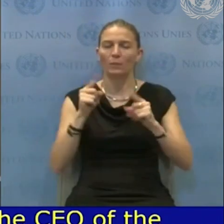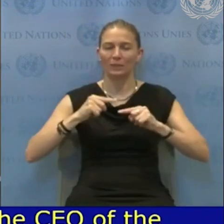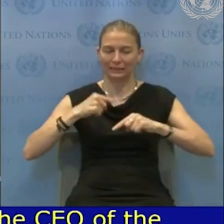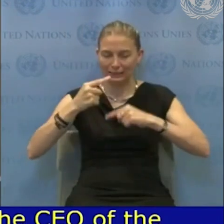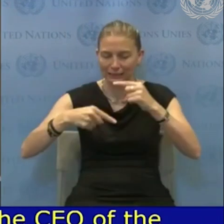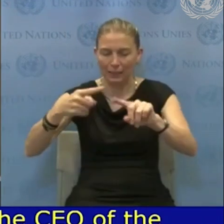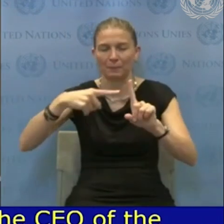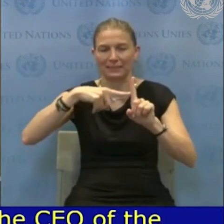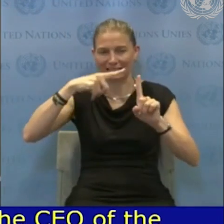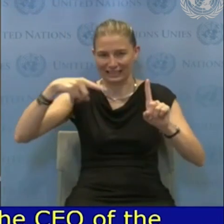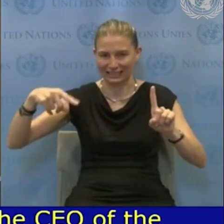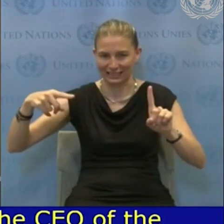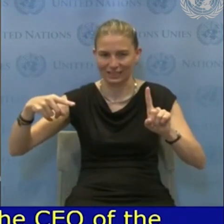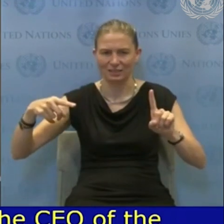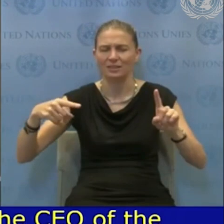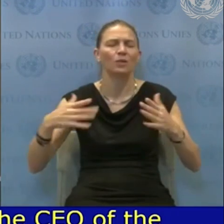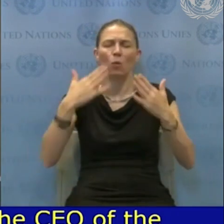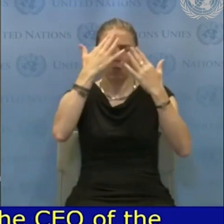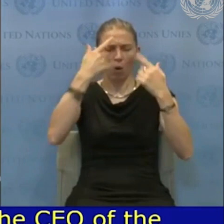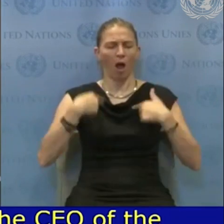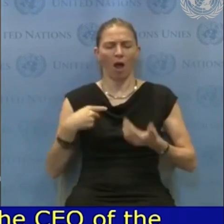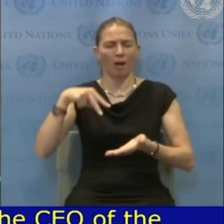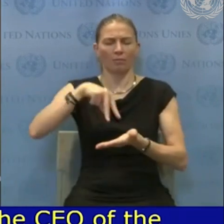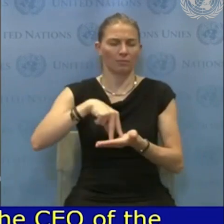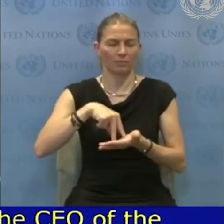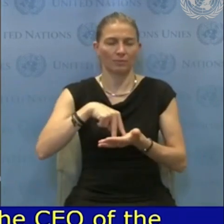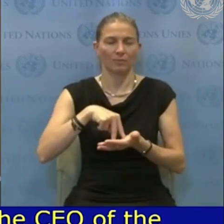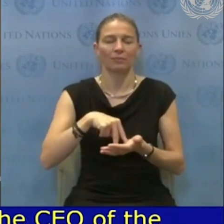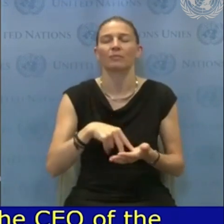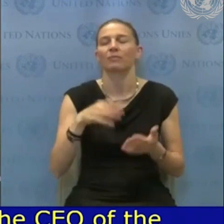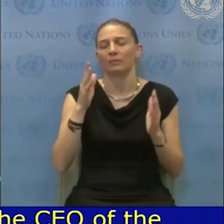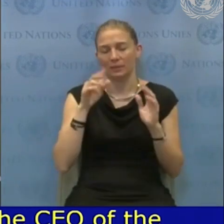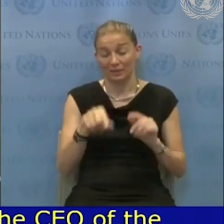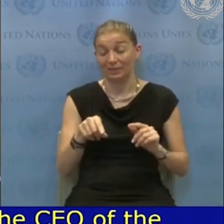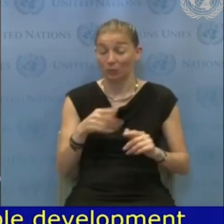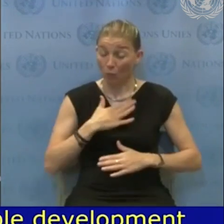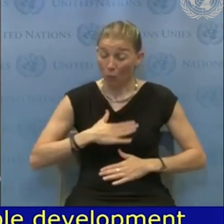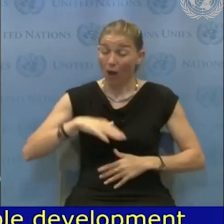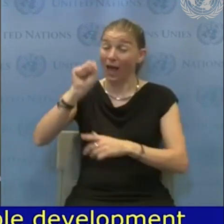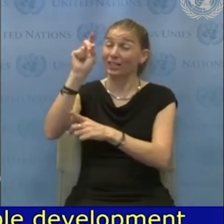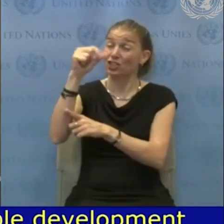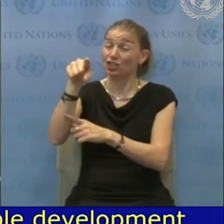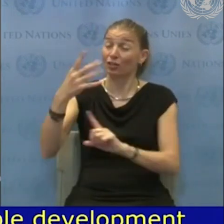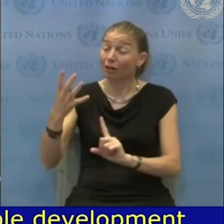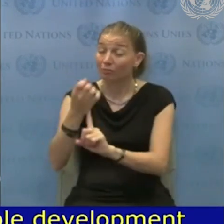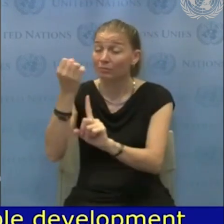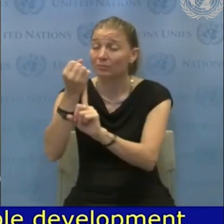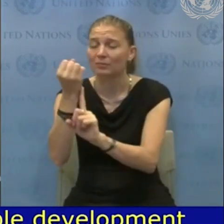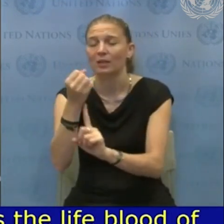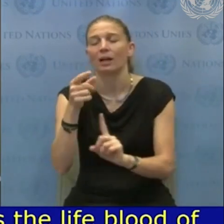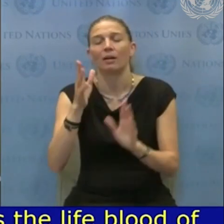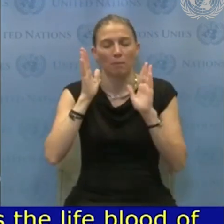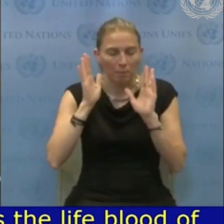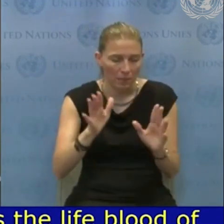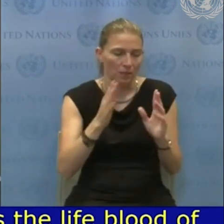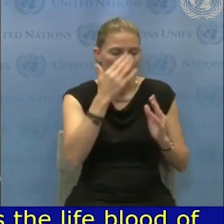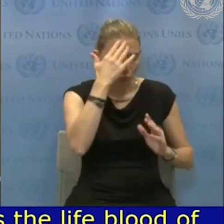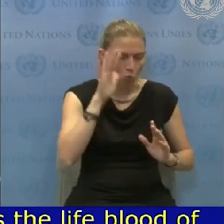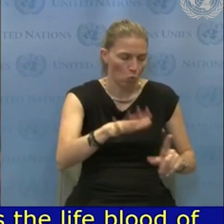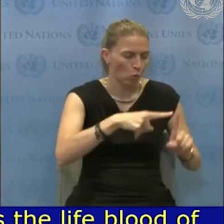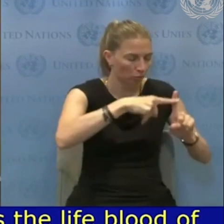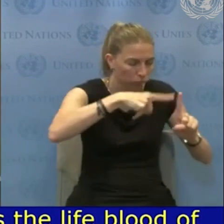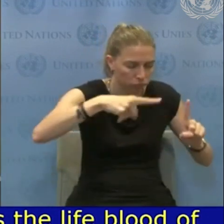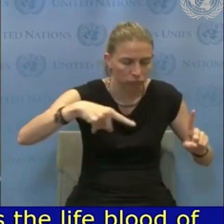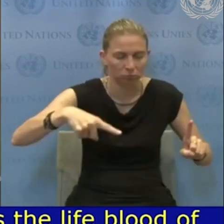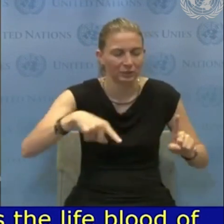of the SDGs. It's that collective commitment that you've all made to gather and then report data